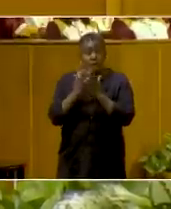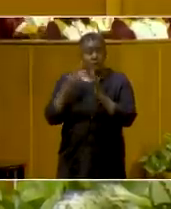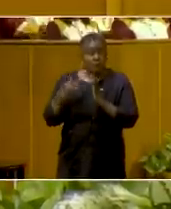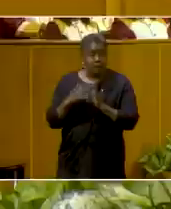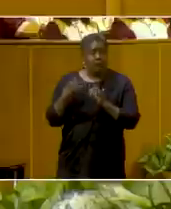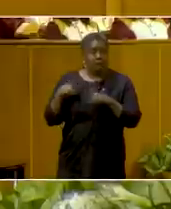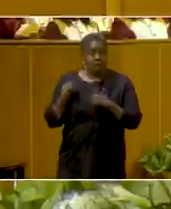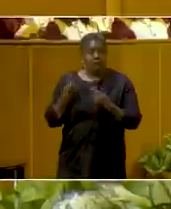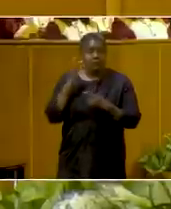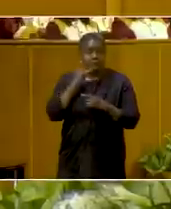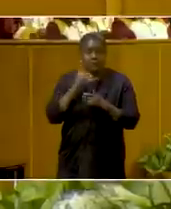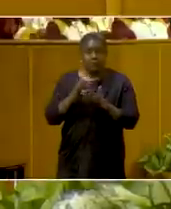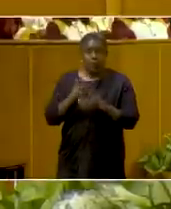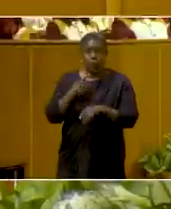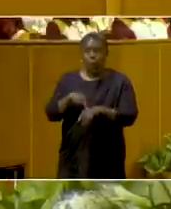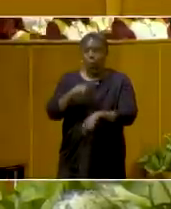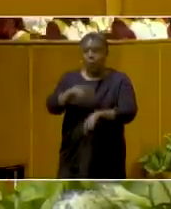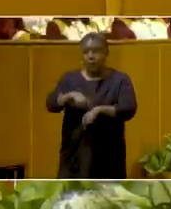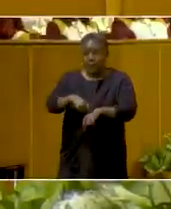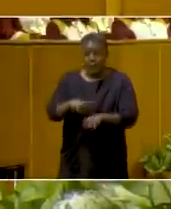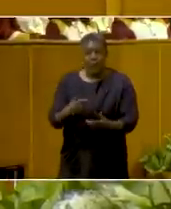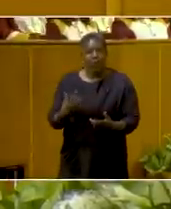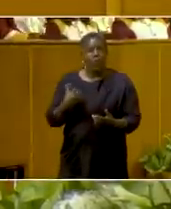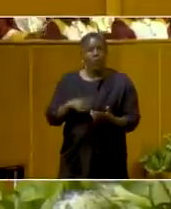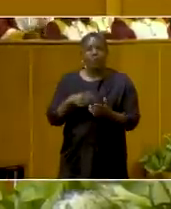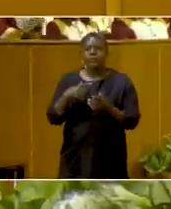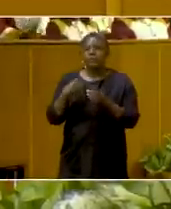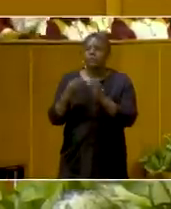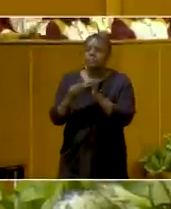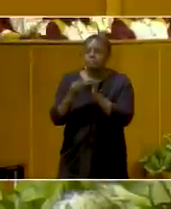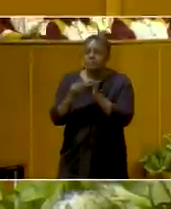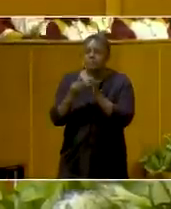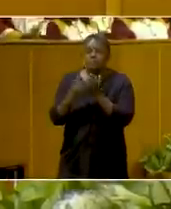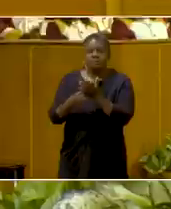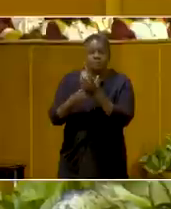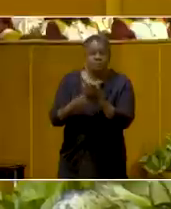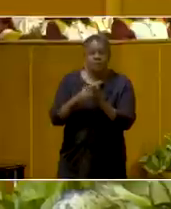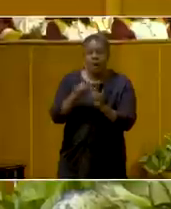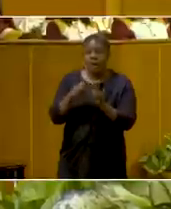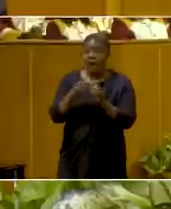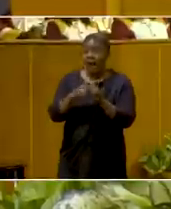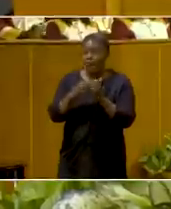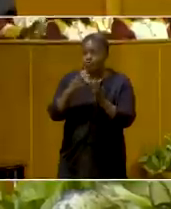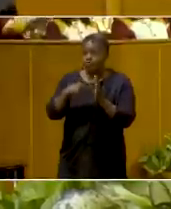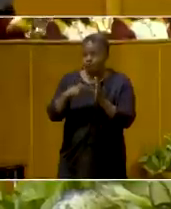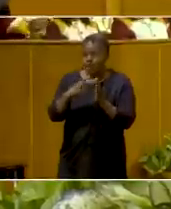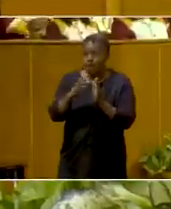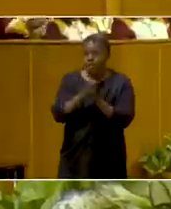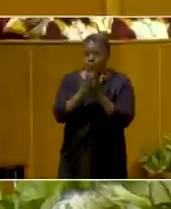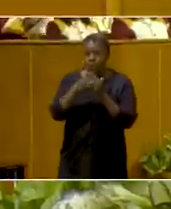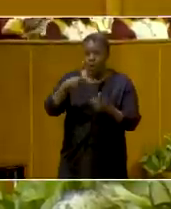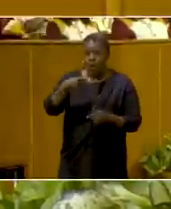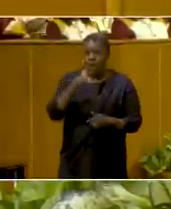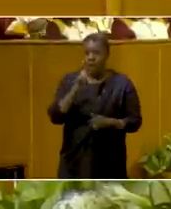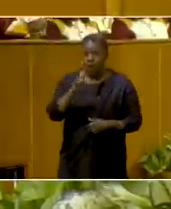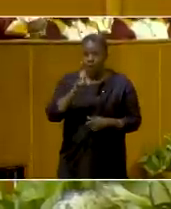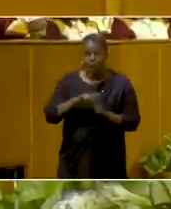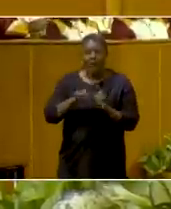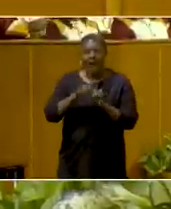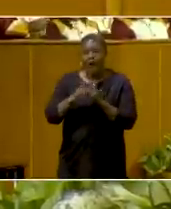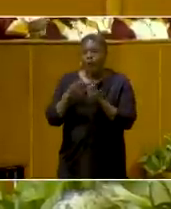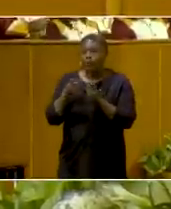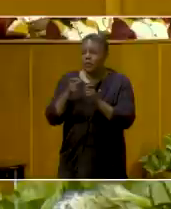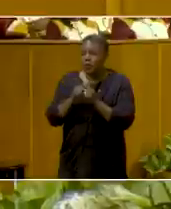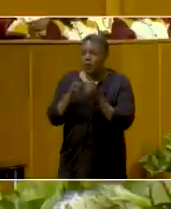long time. As we began to talk about not only how to read the Apostle Paul, but how to deal with Scripture